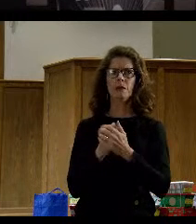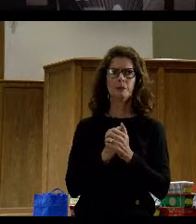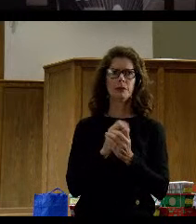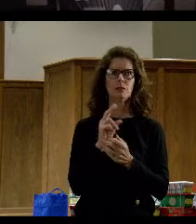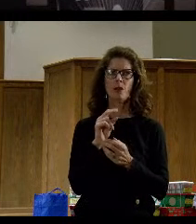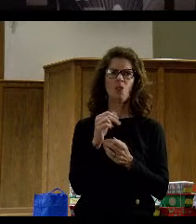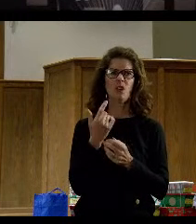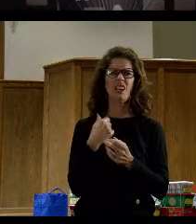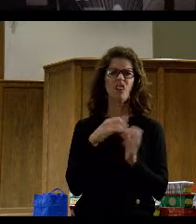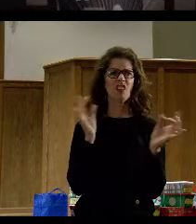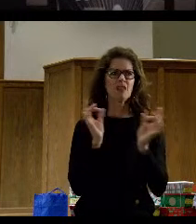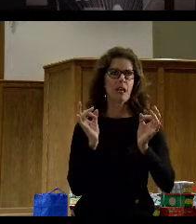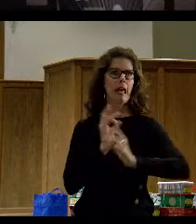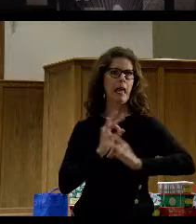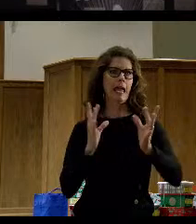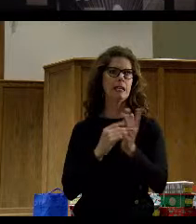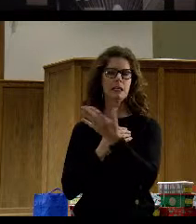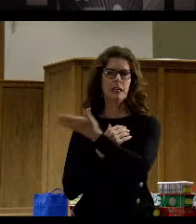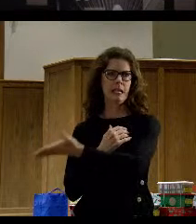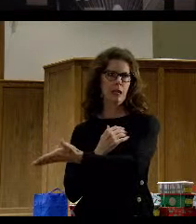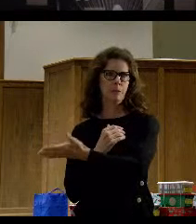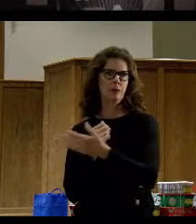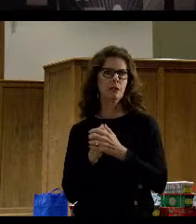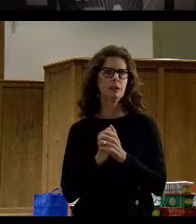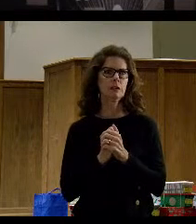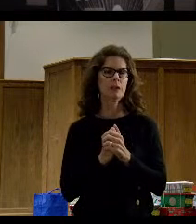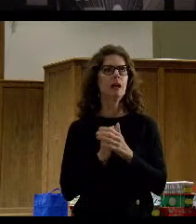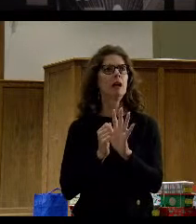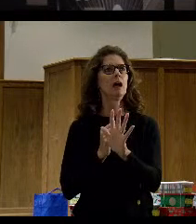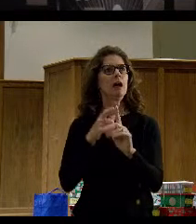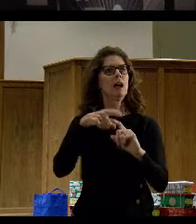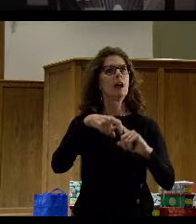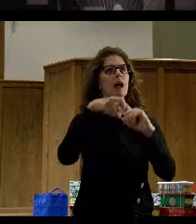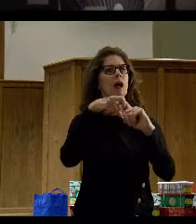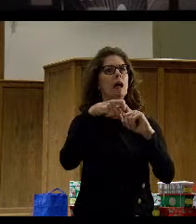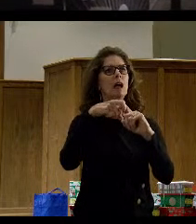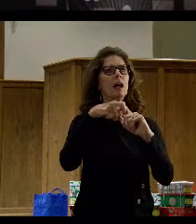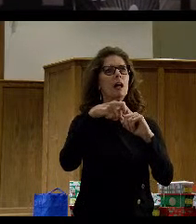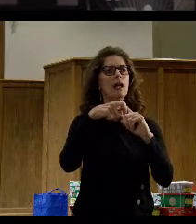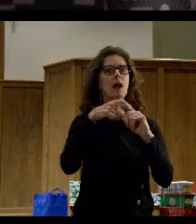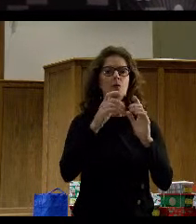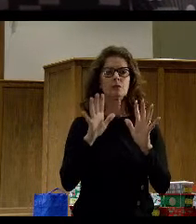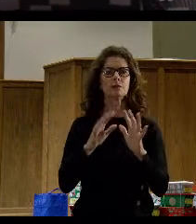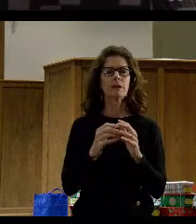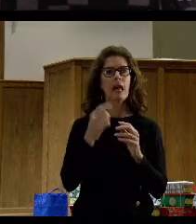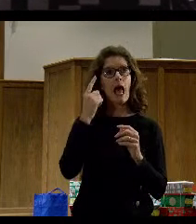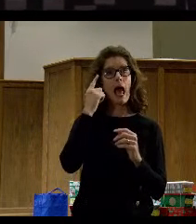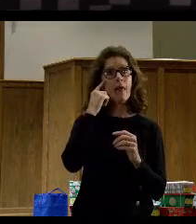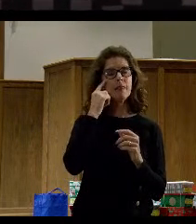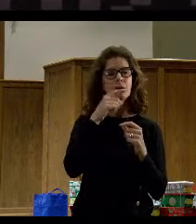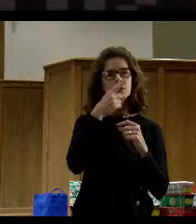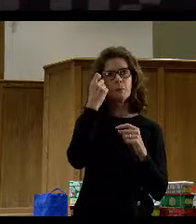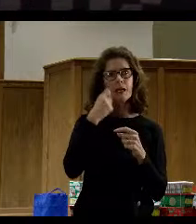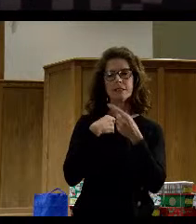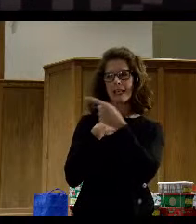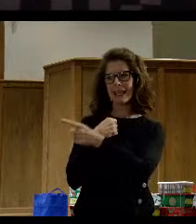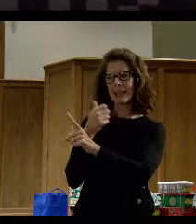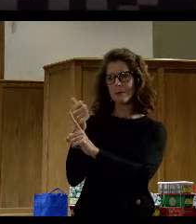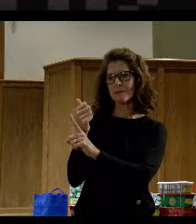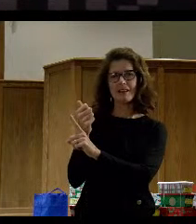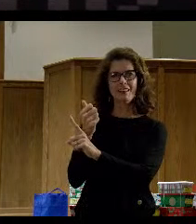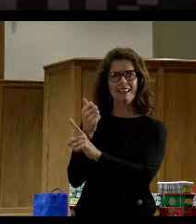nobody ever hated him. And this is, I think, was because he himself was a man who did not know how to